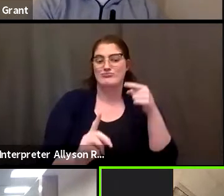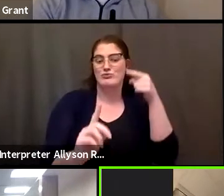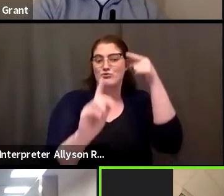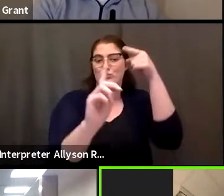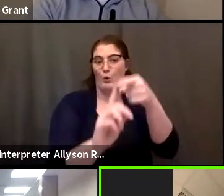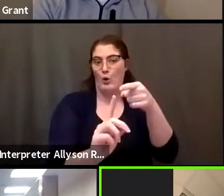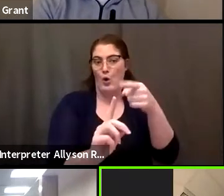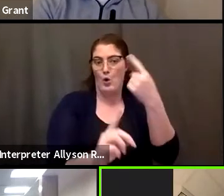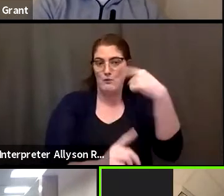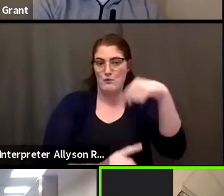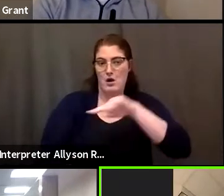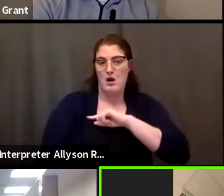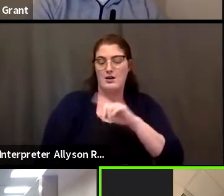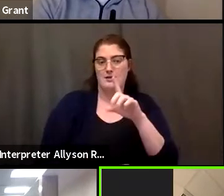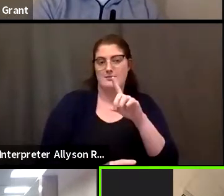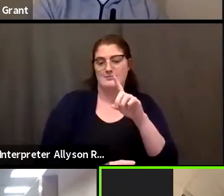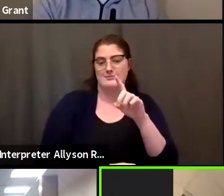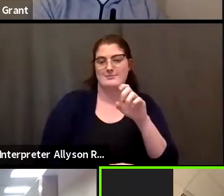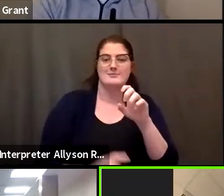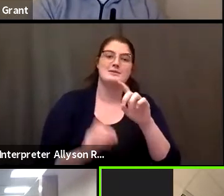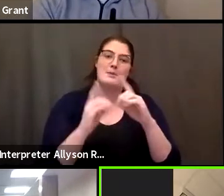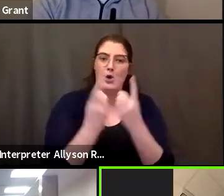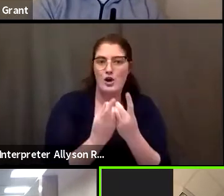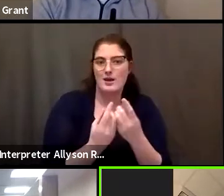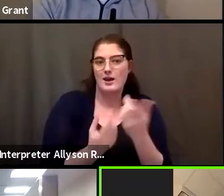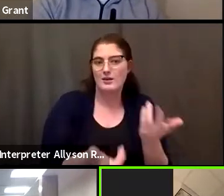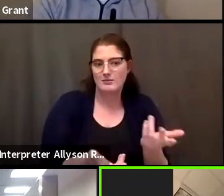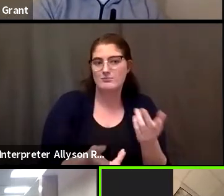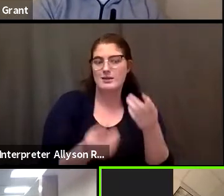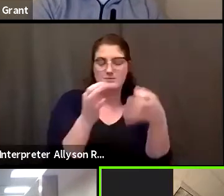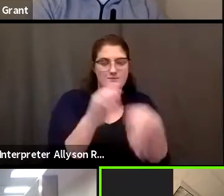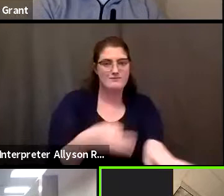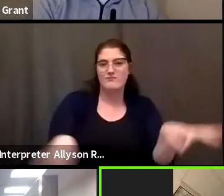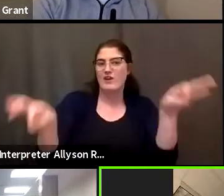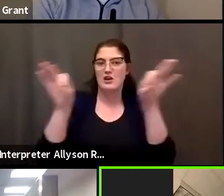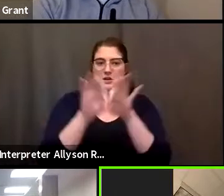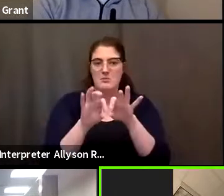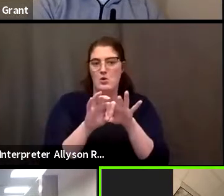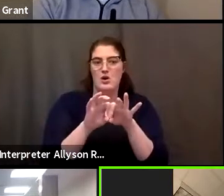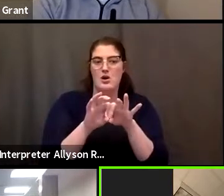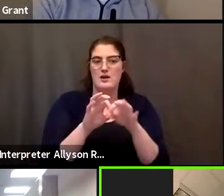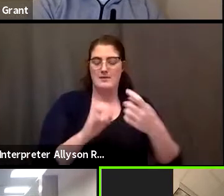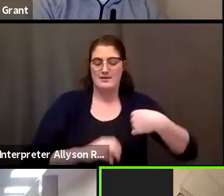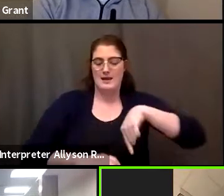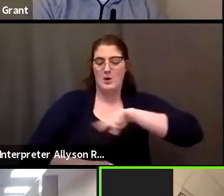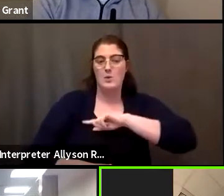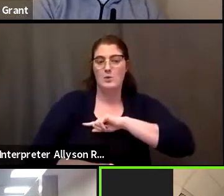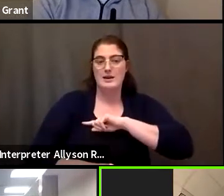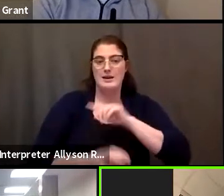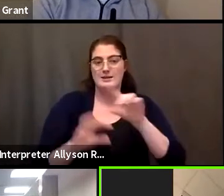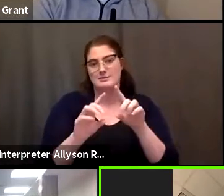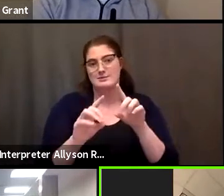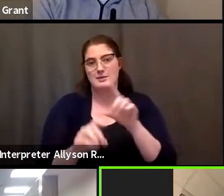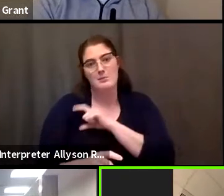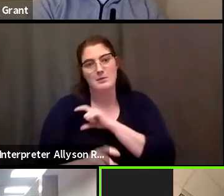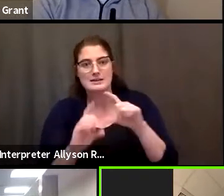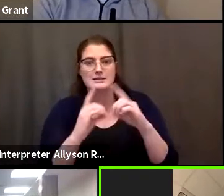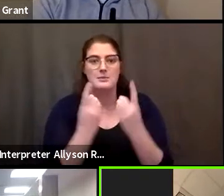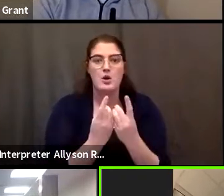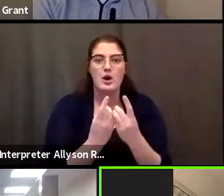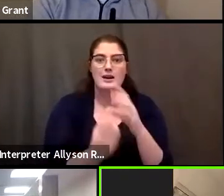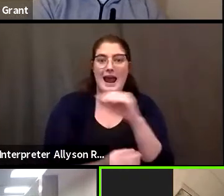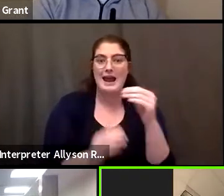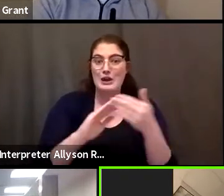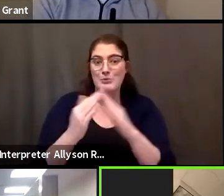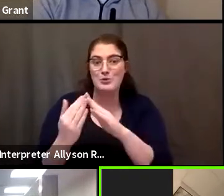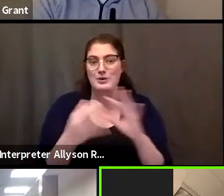department at this particular point. It's very important that we, as the department, the police department and